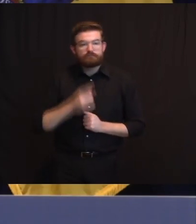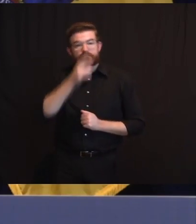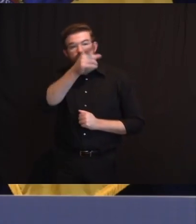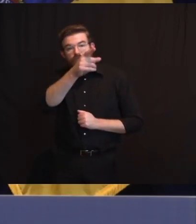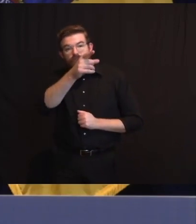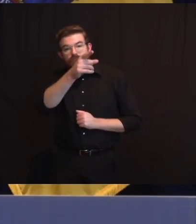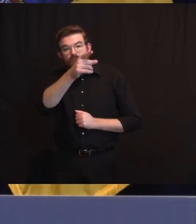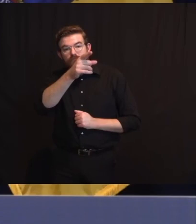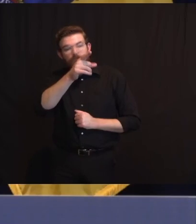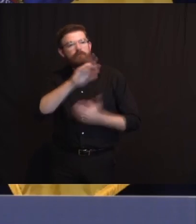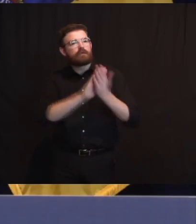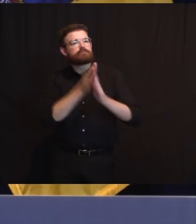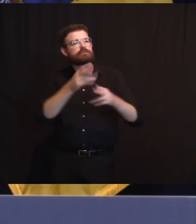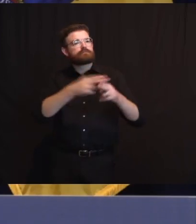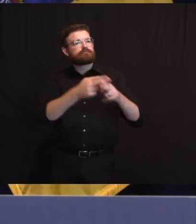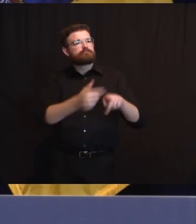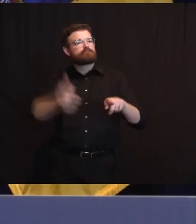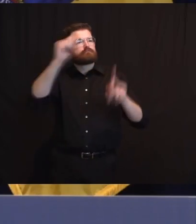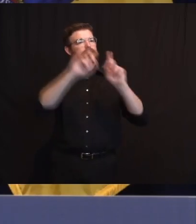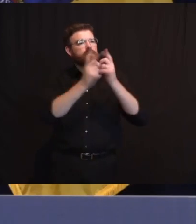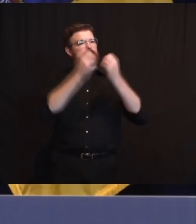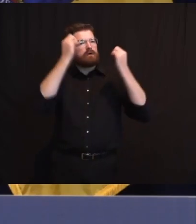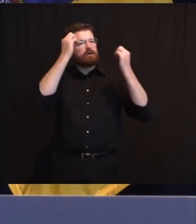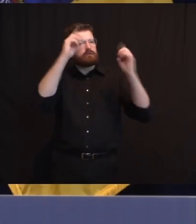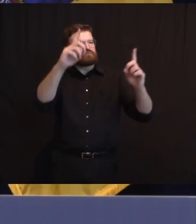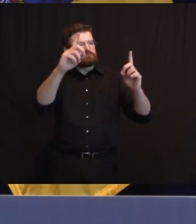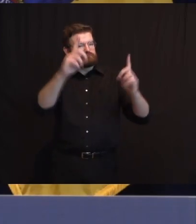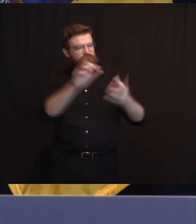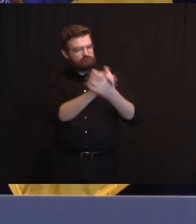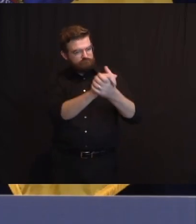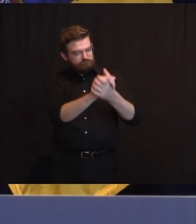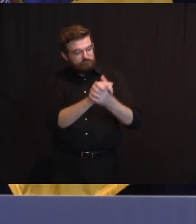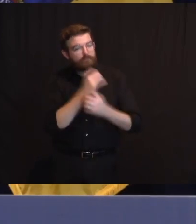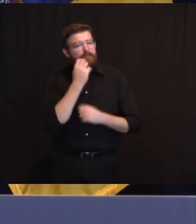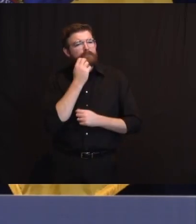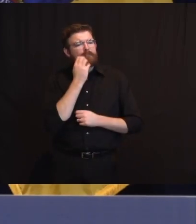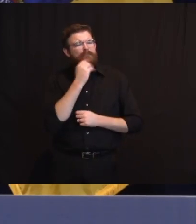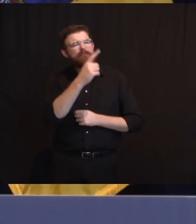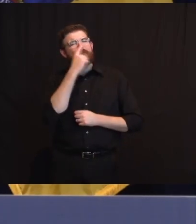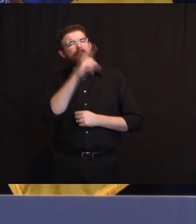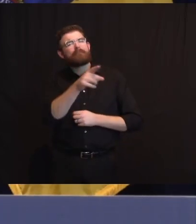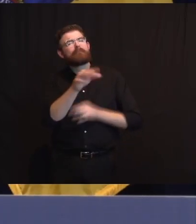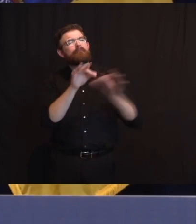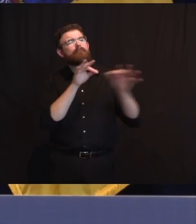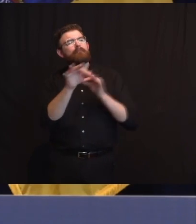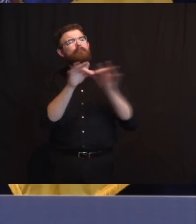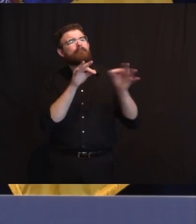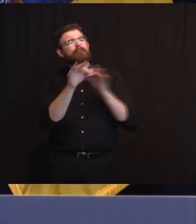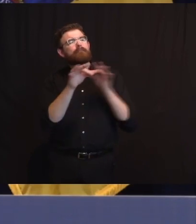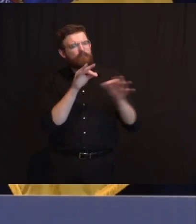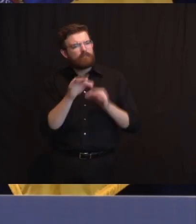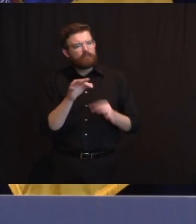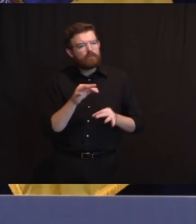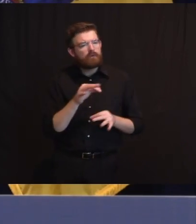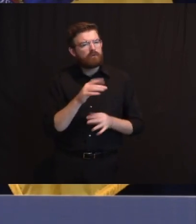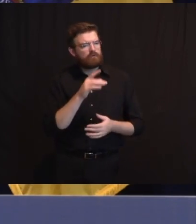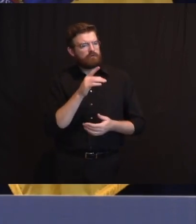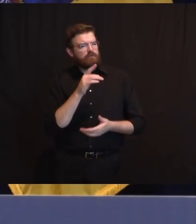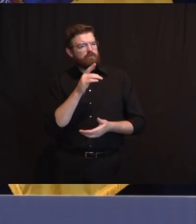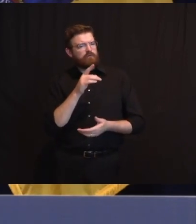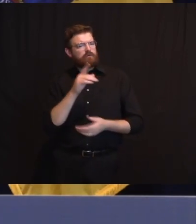your agency, and could you please clarify your role in approving the closure of the Lincoln Annex School in New